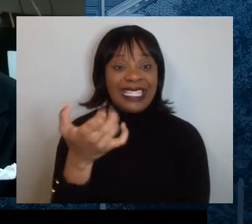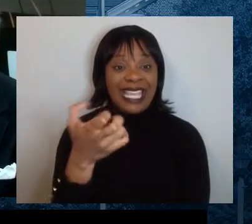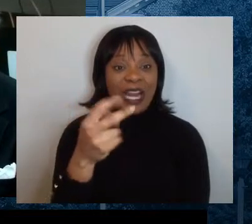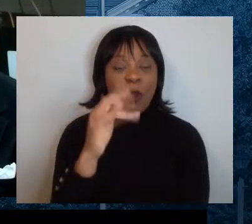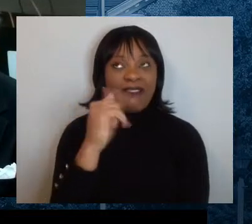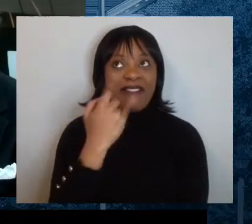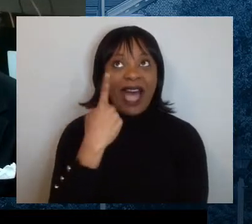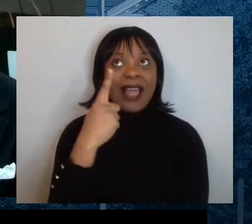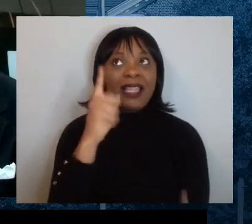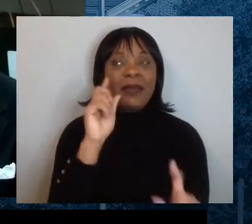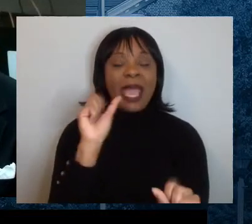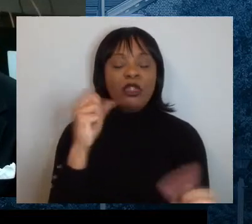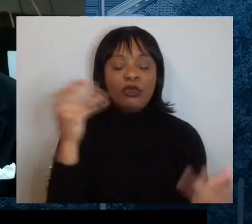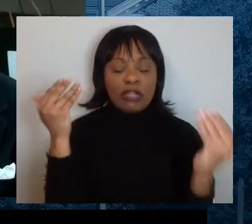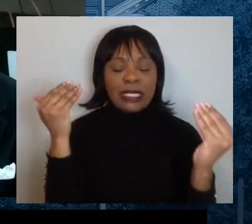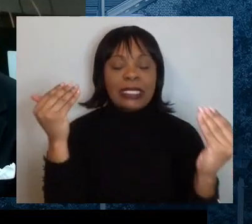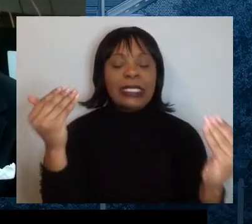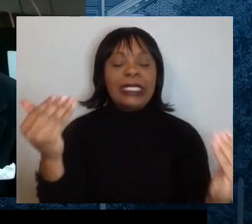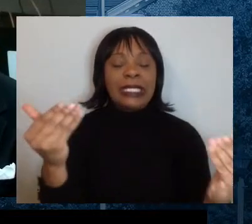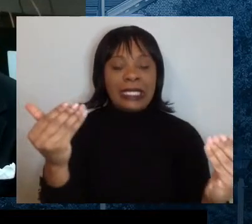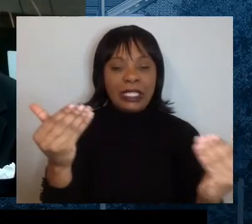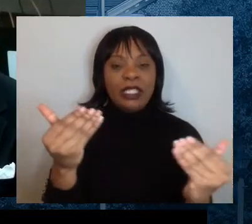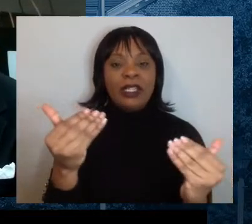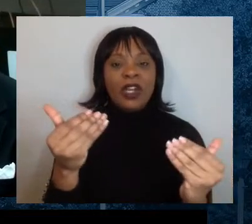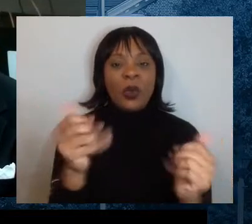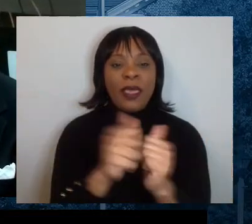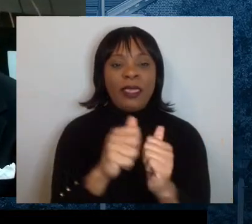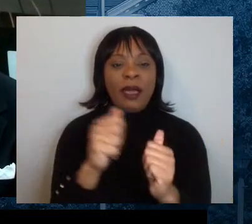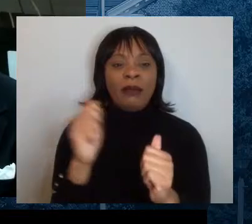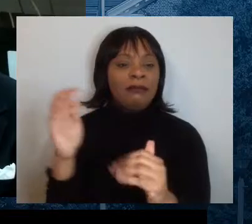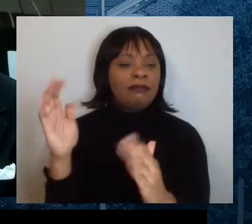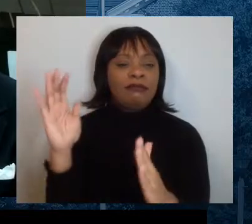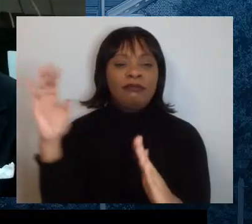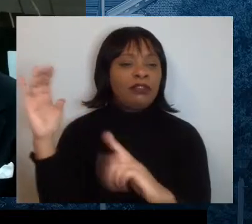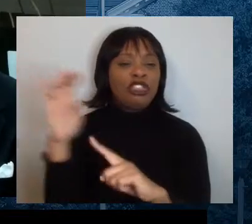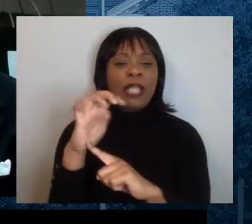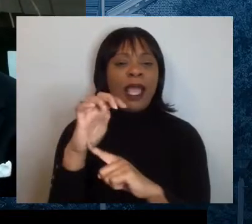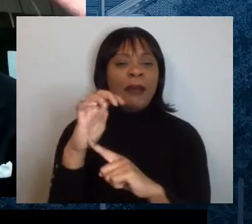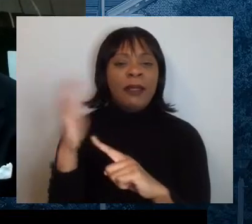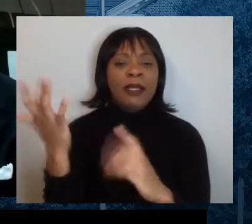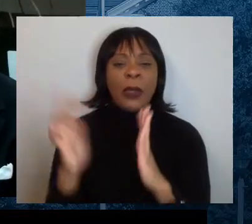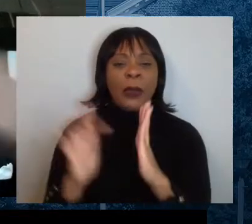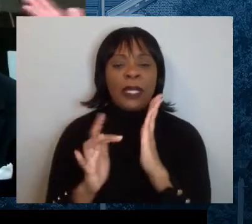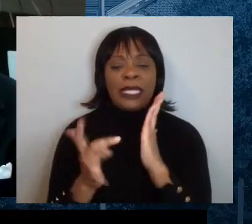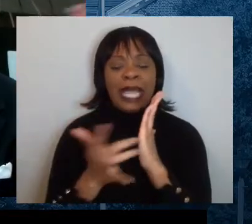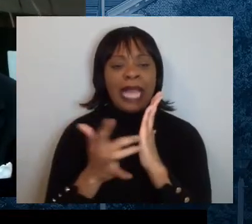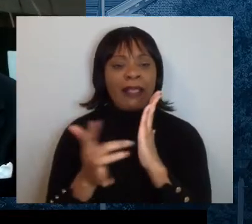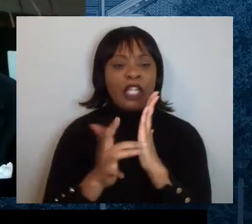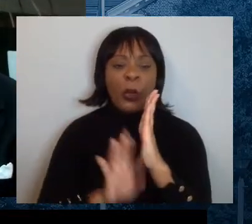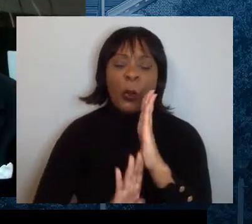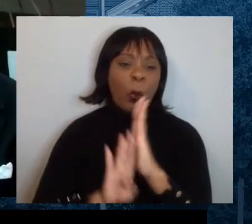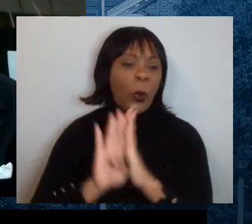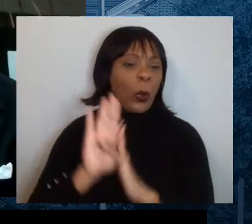proceed on a state-of-the-art facility. And Marlena is here today. Wave, Marlena! Yay!